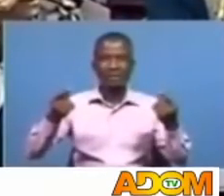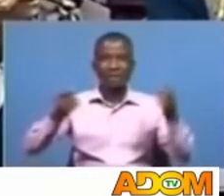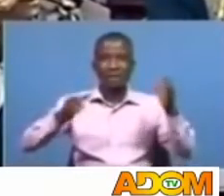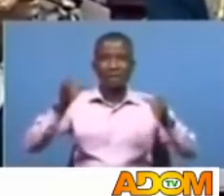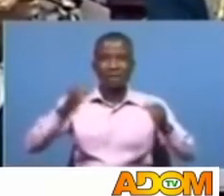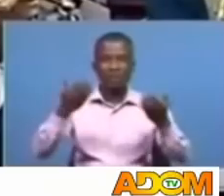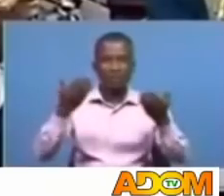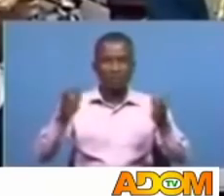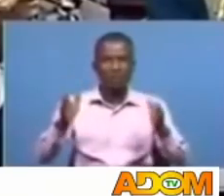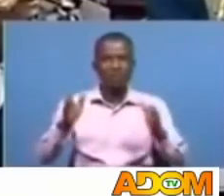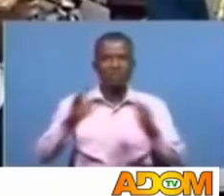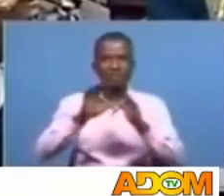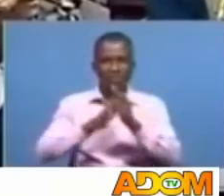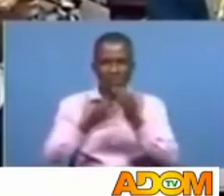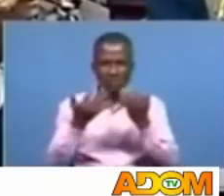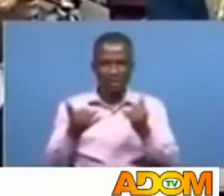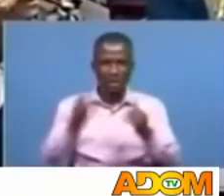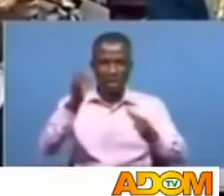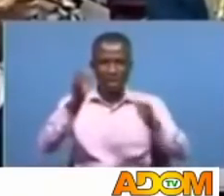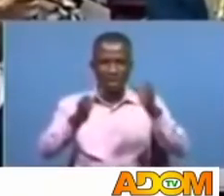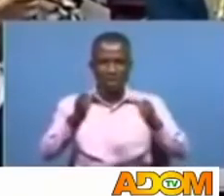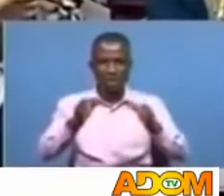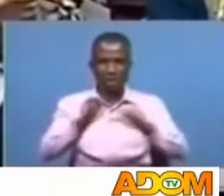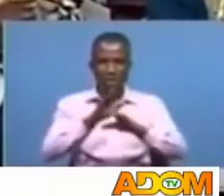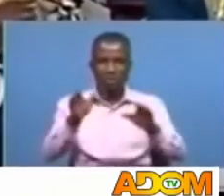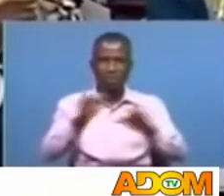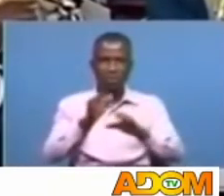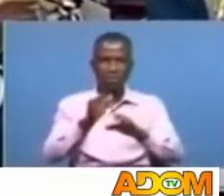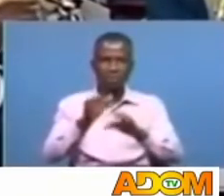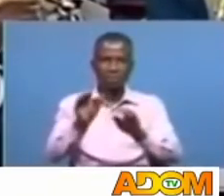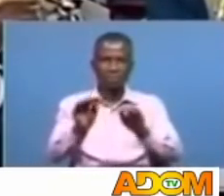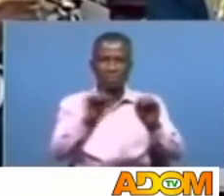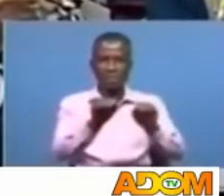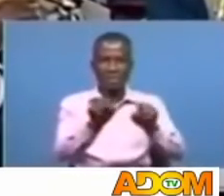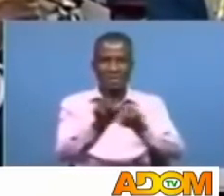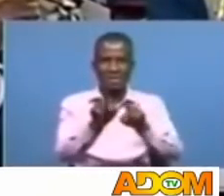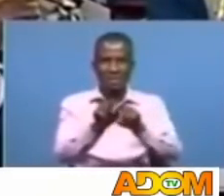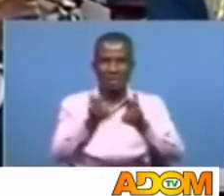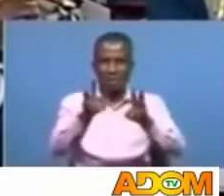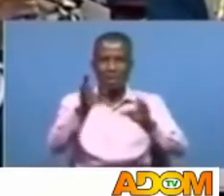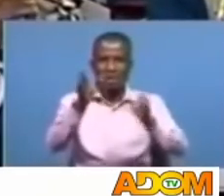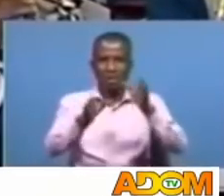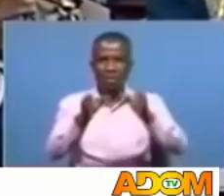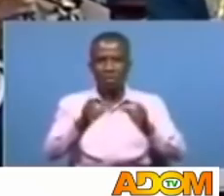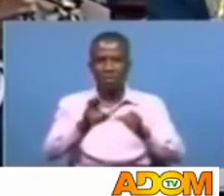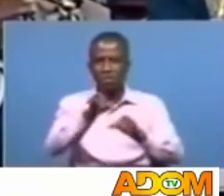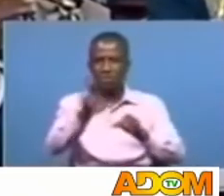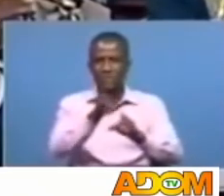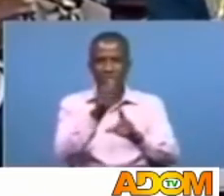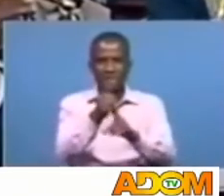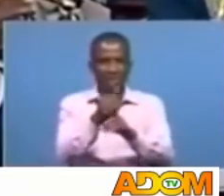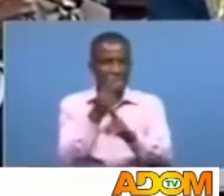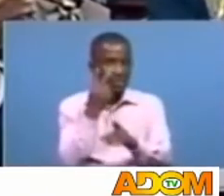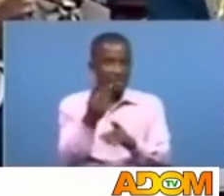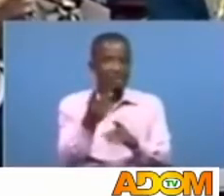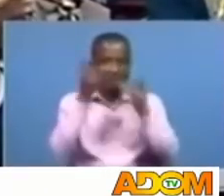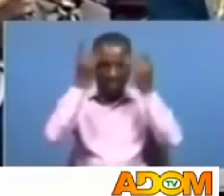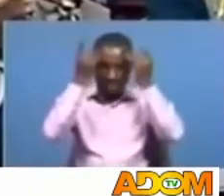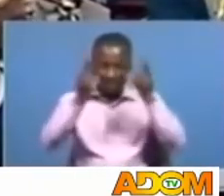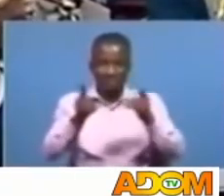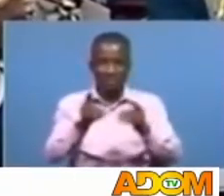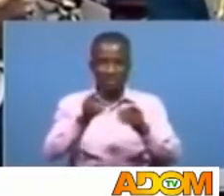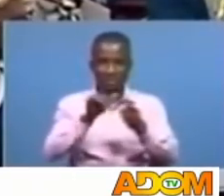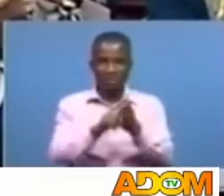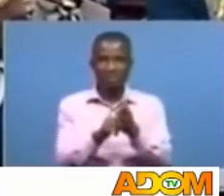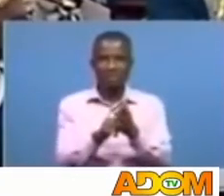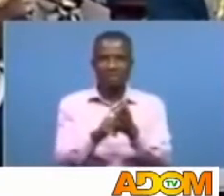court, it was felt that this court should not be placed in the same situation in which the court below found itself. It was therefore decided